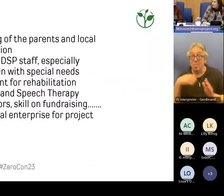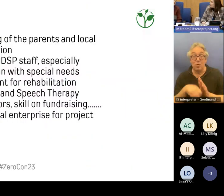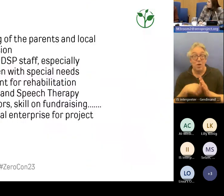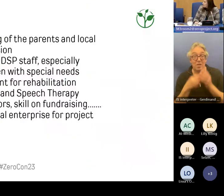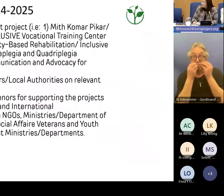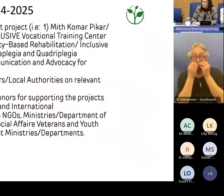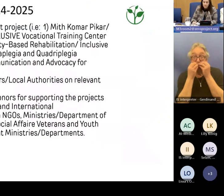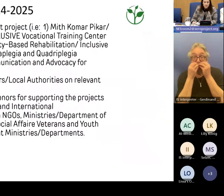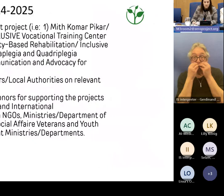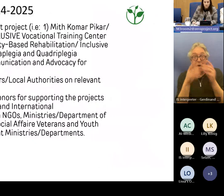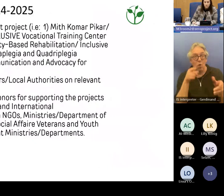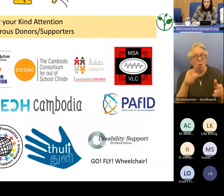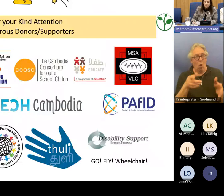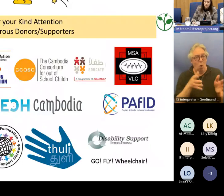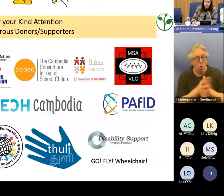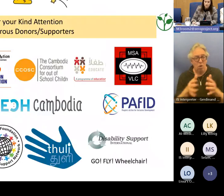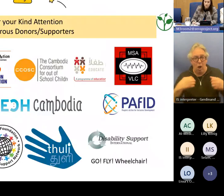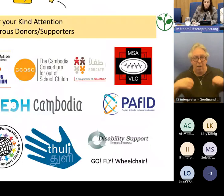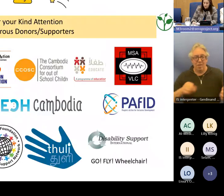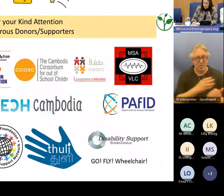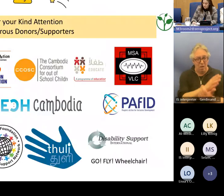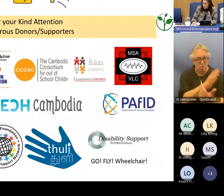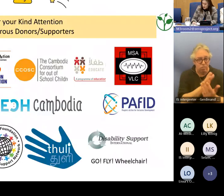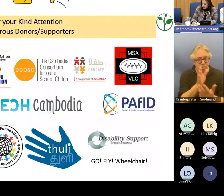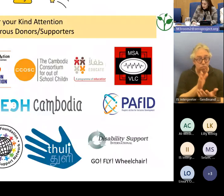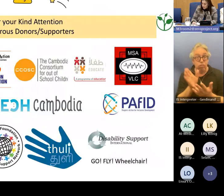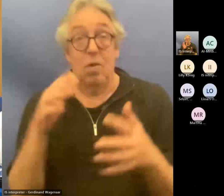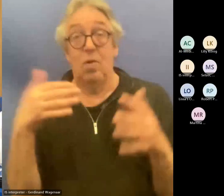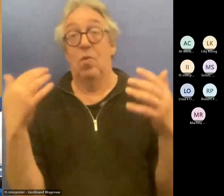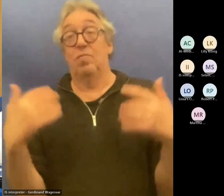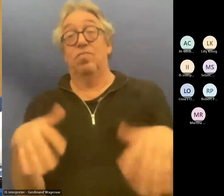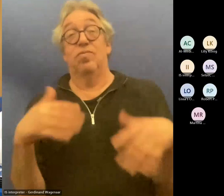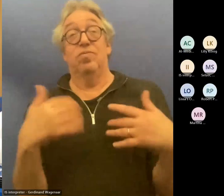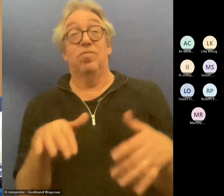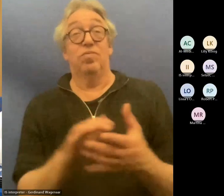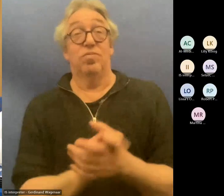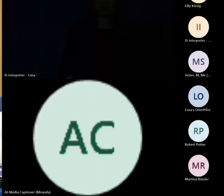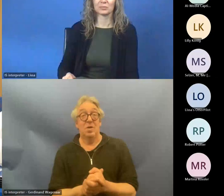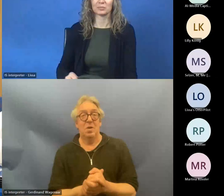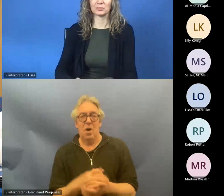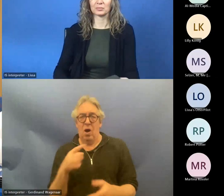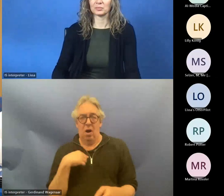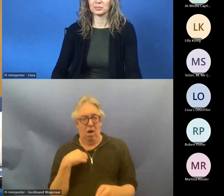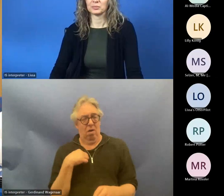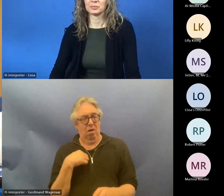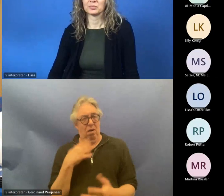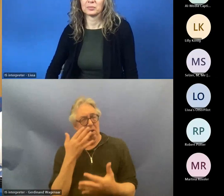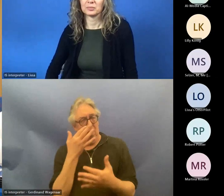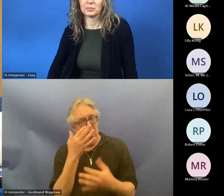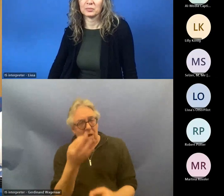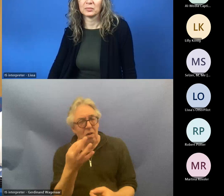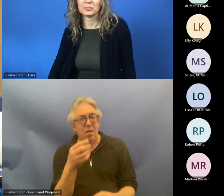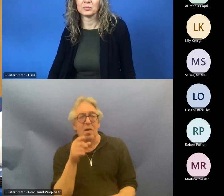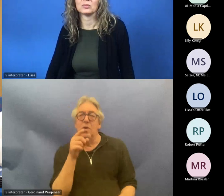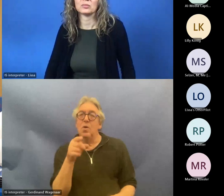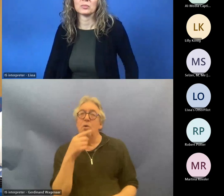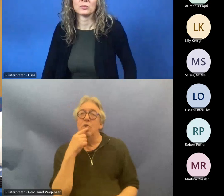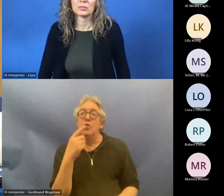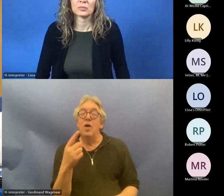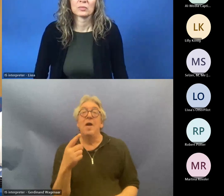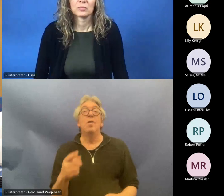a variety of activities that your organization is working on. What grasped my attention is you started with Friend of Children